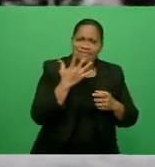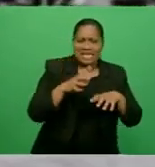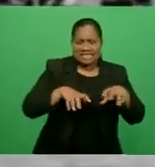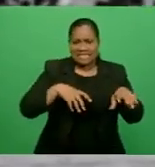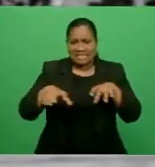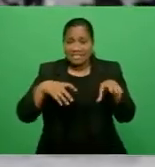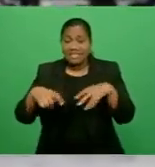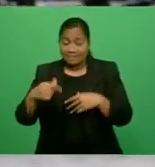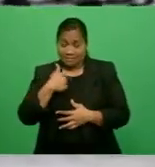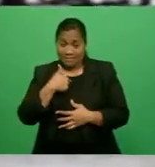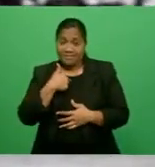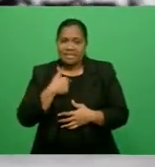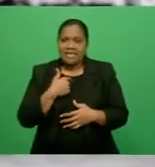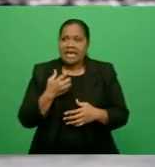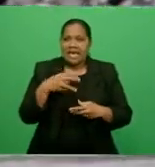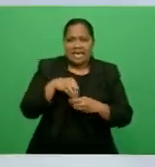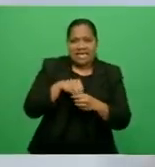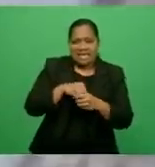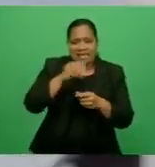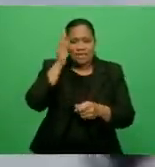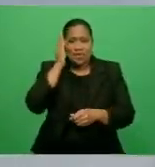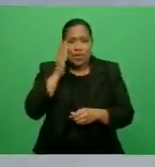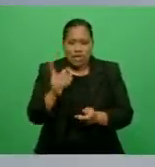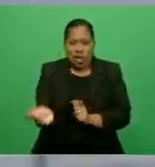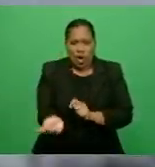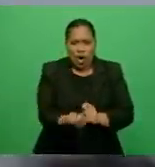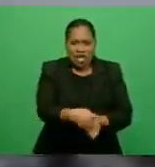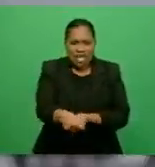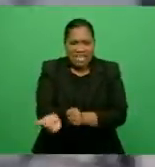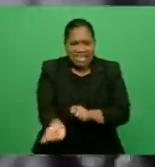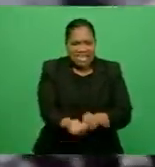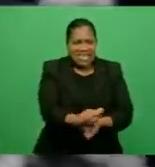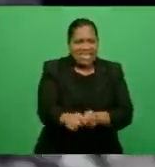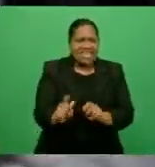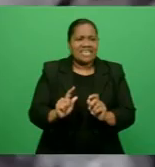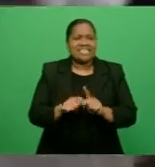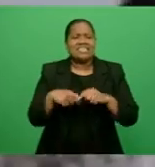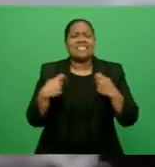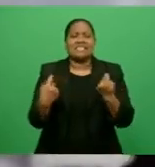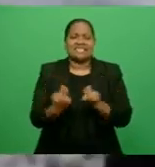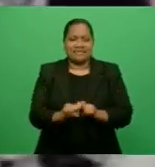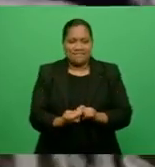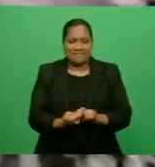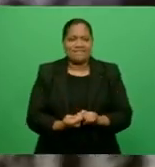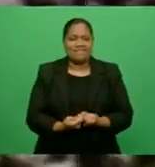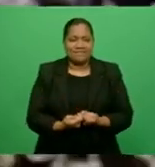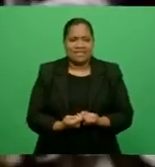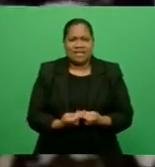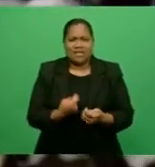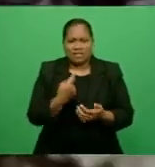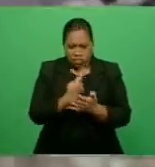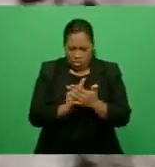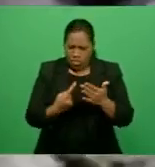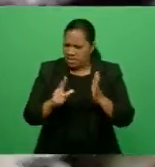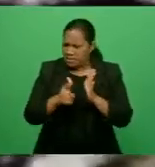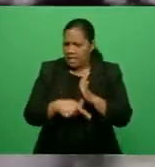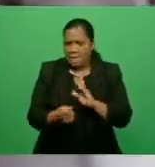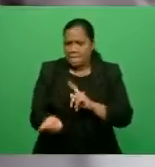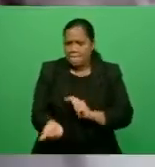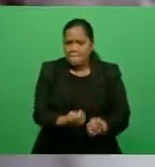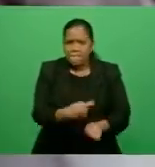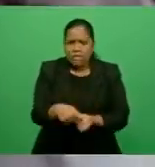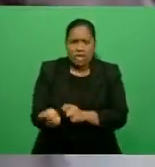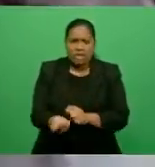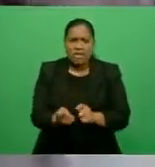of the, school hockey team. I think probably that's the only time when hockey was played at